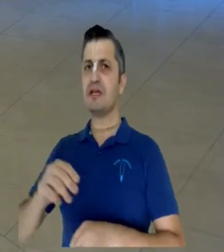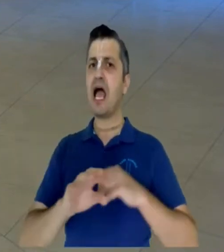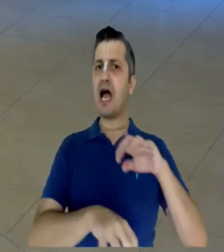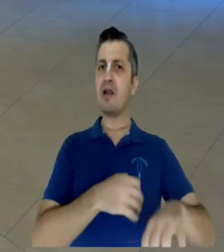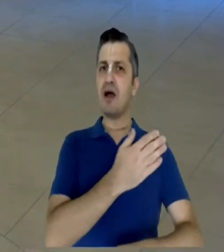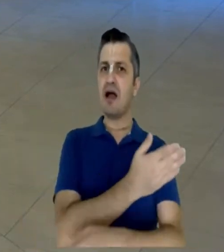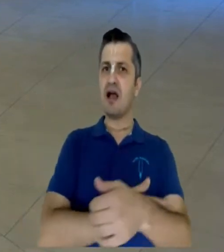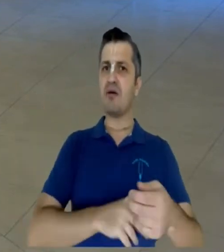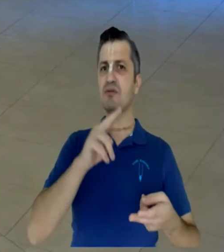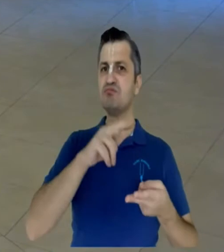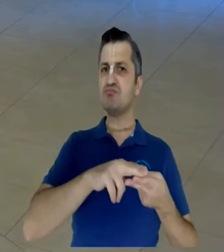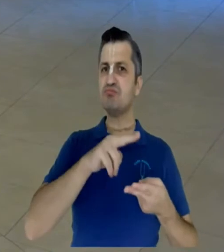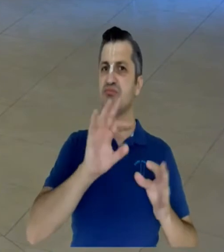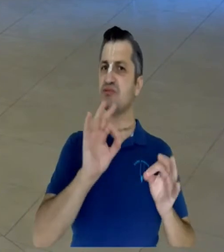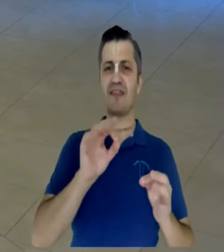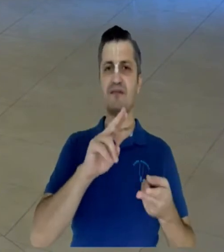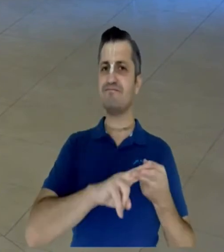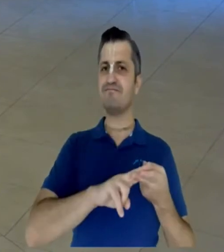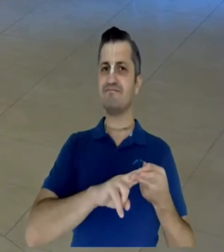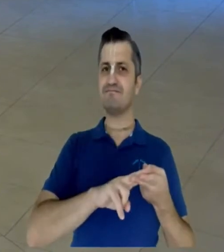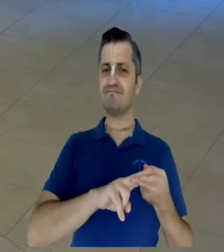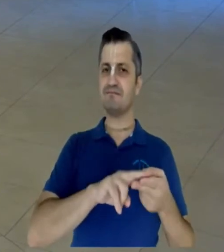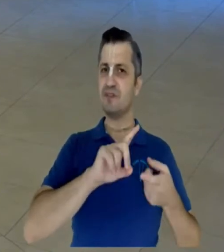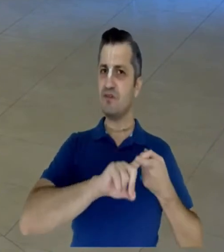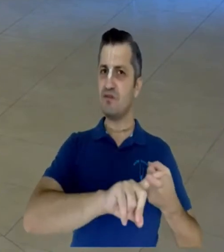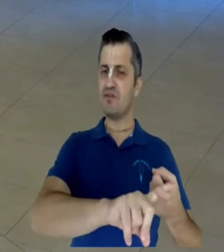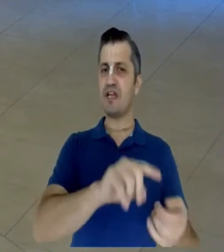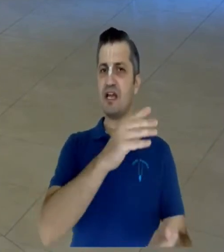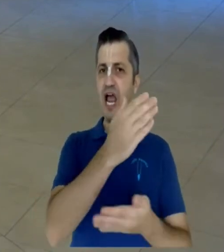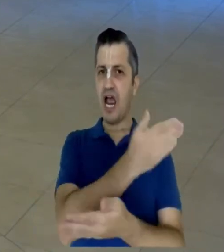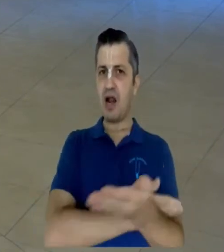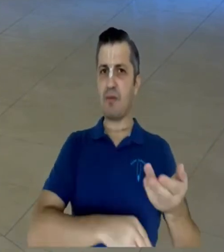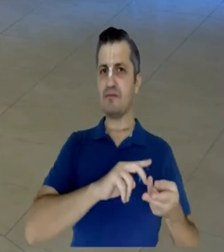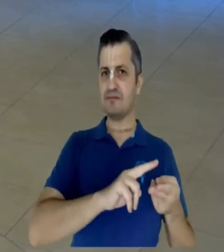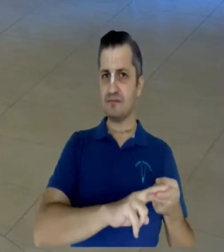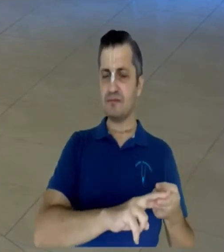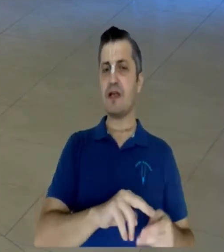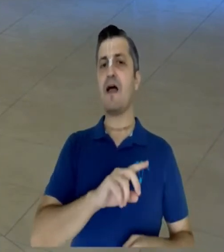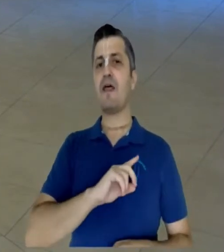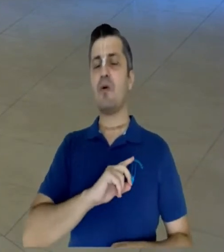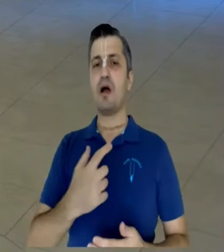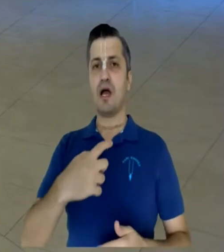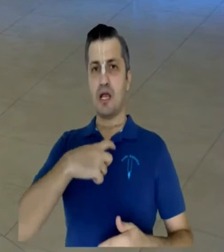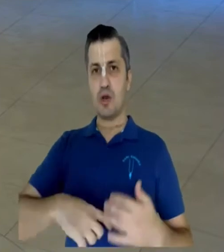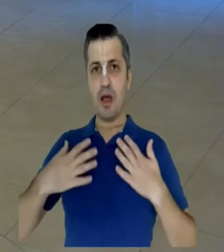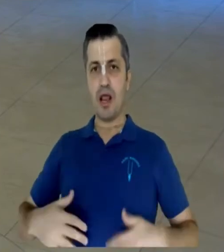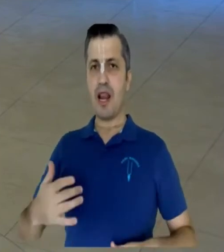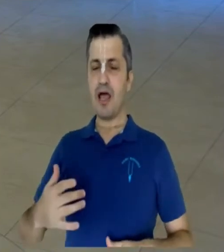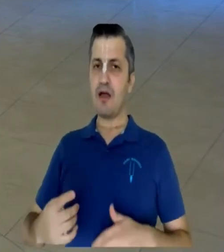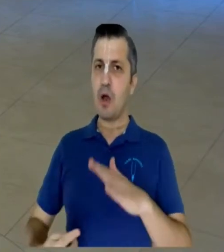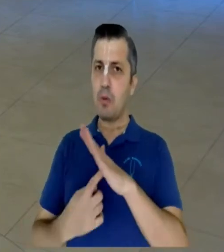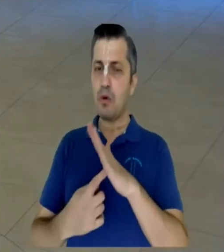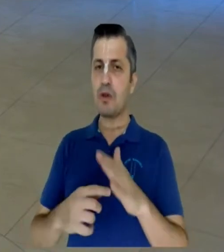important, because we have the opportunity to actually